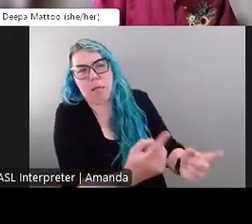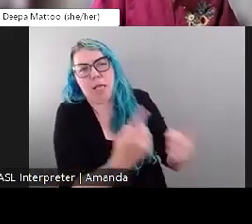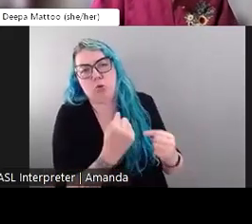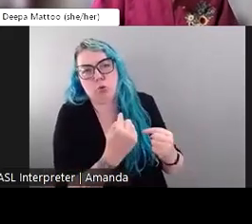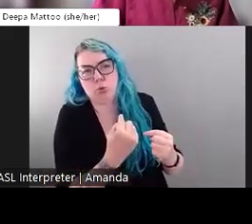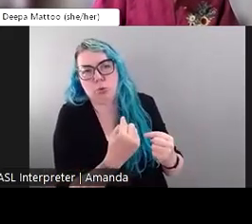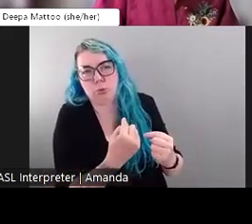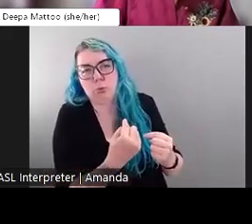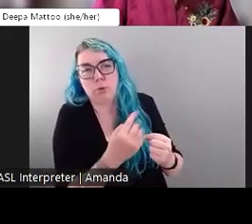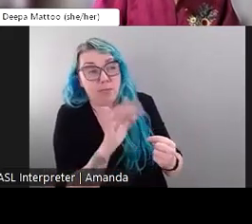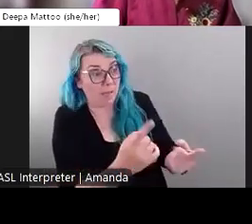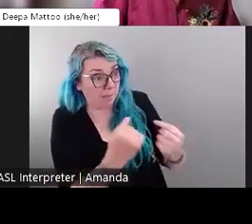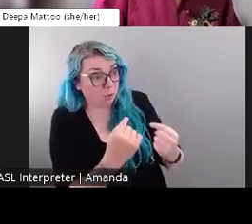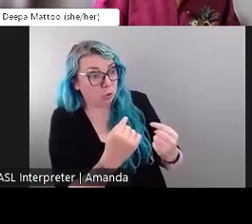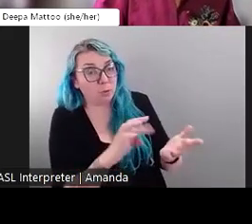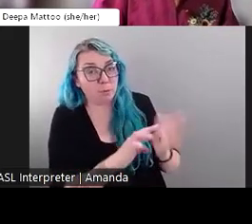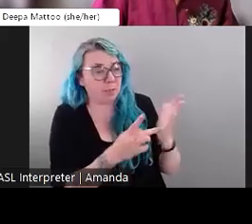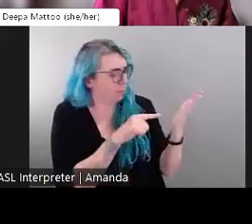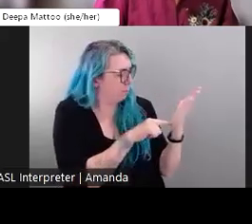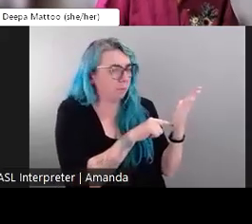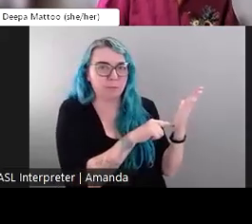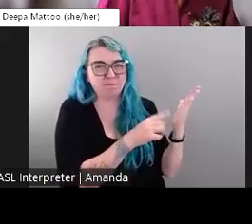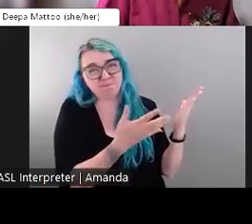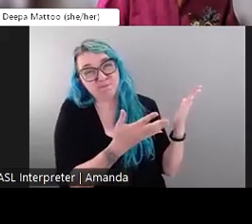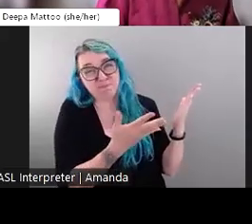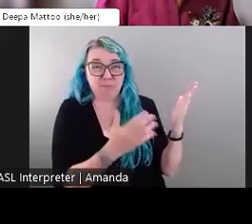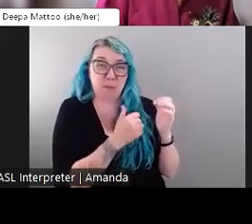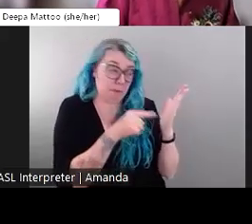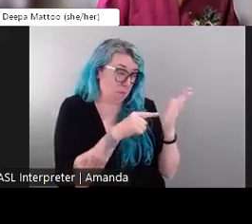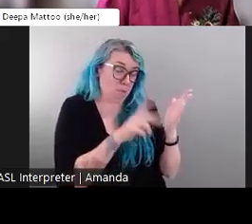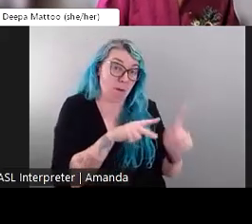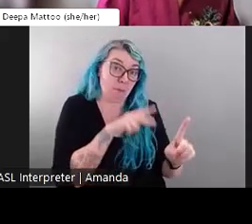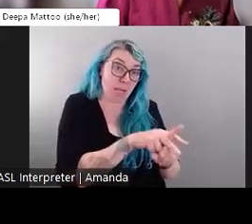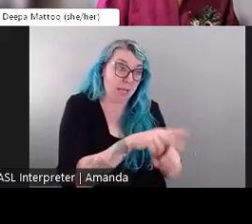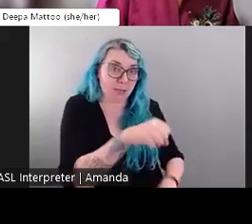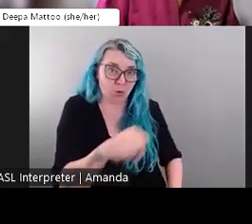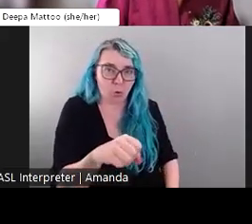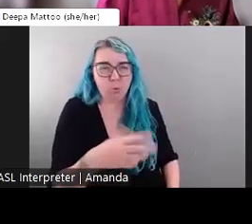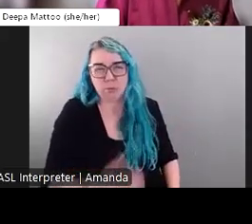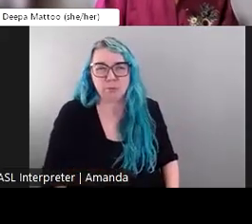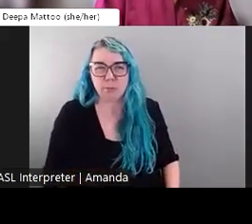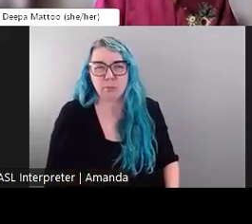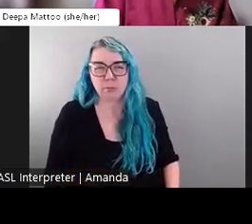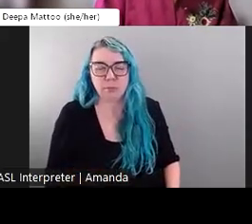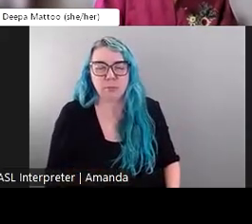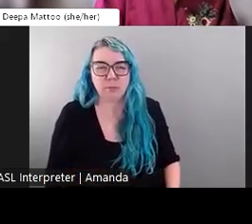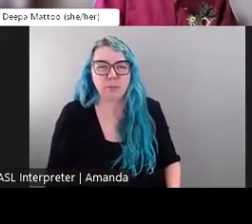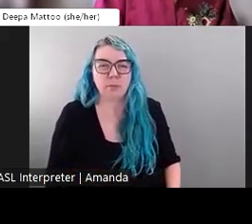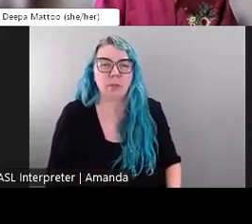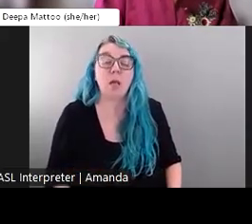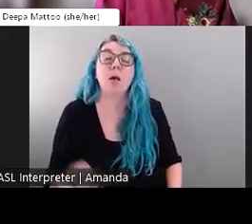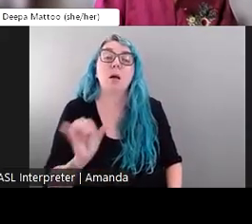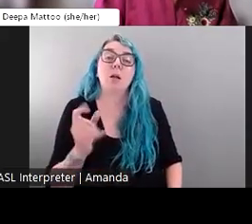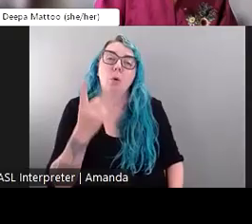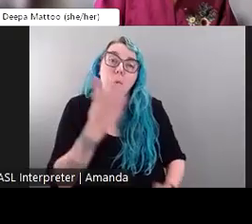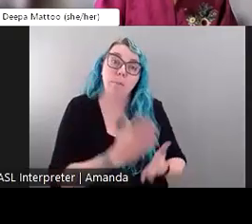answer changes the response, and there is a lot of variables. And one big piece which I really like about